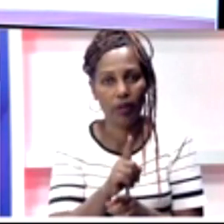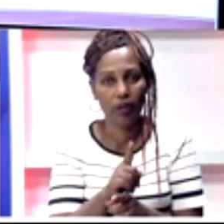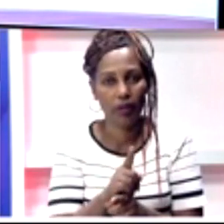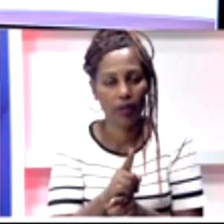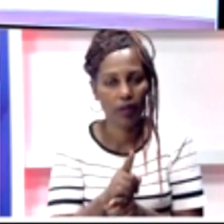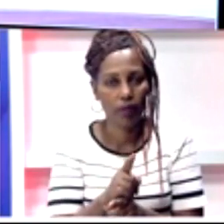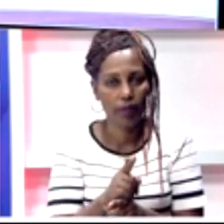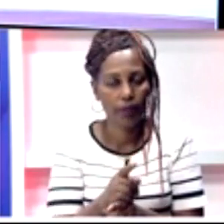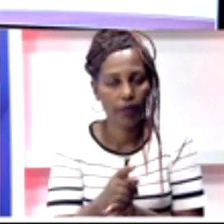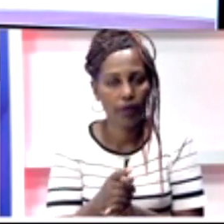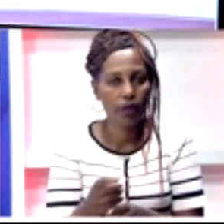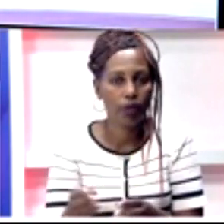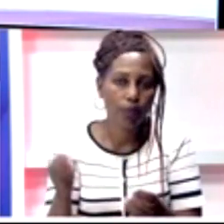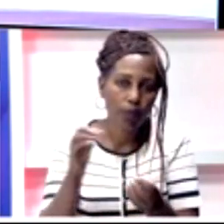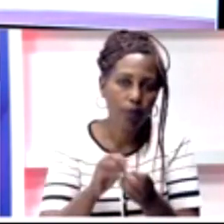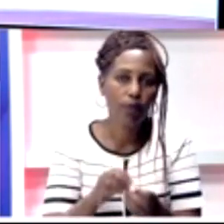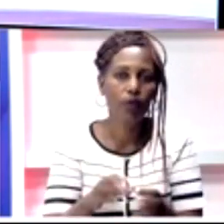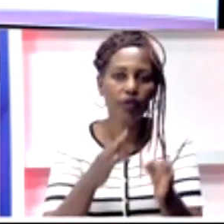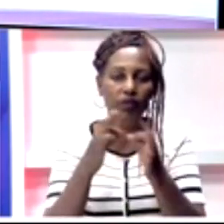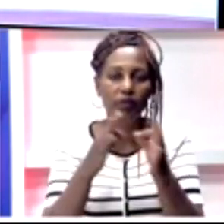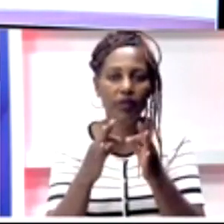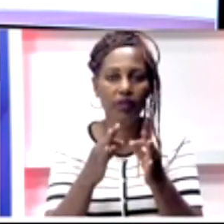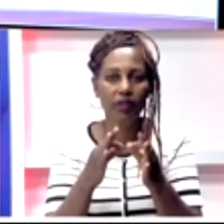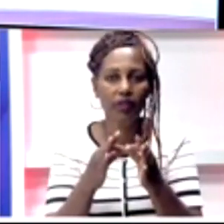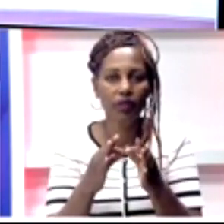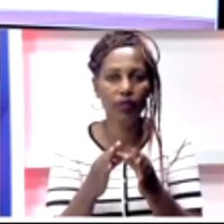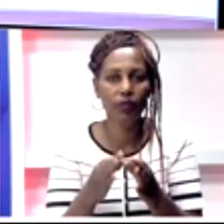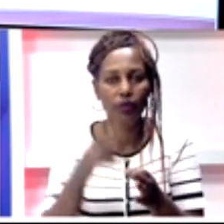Some more expressions below for certainty.